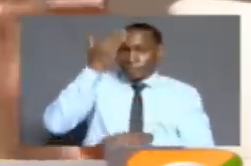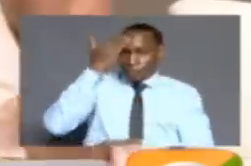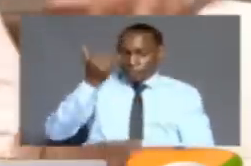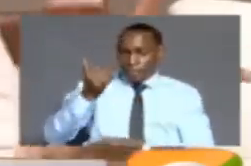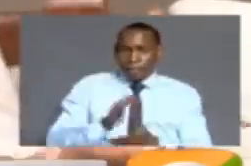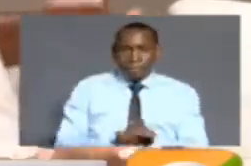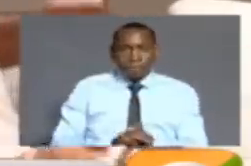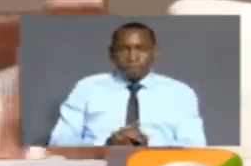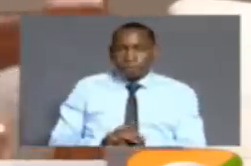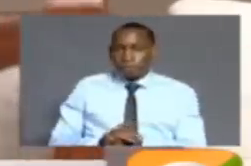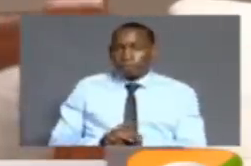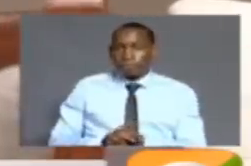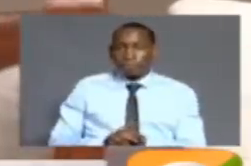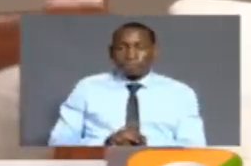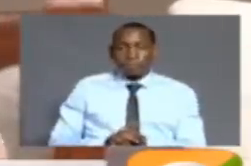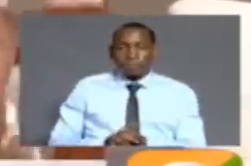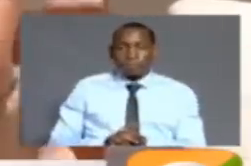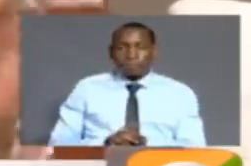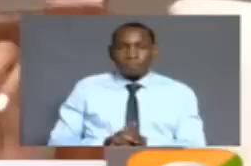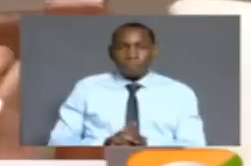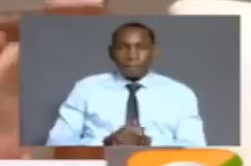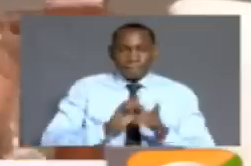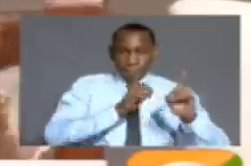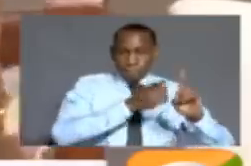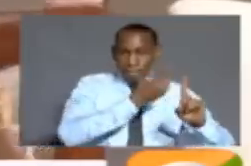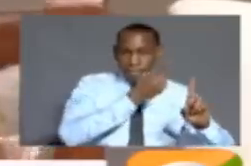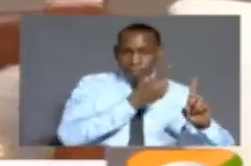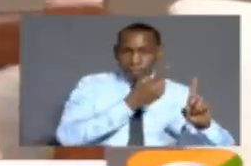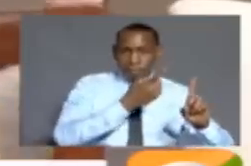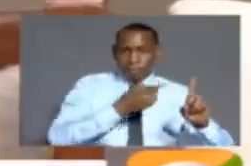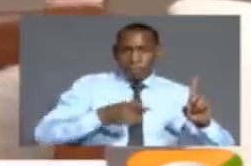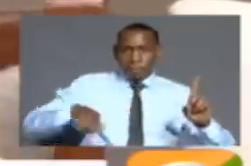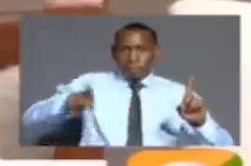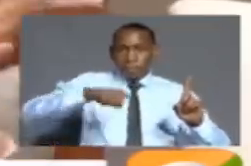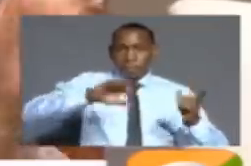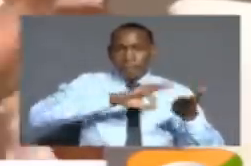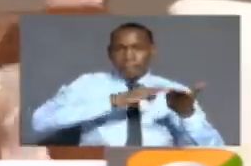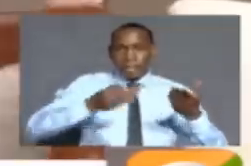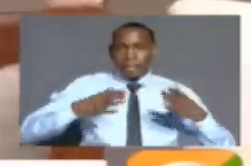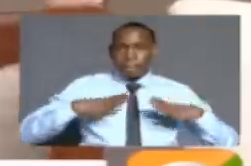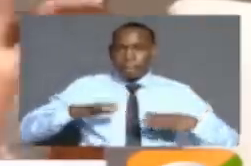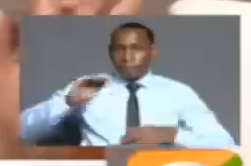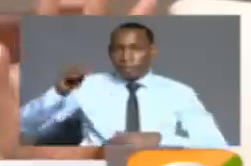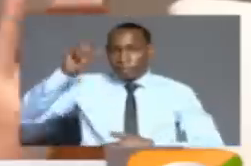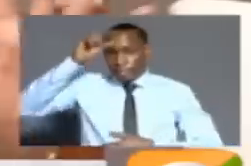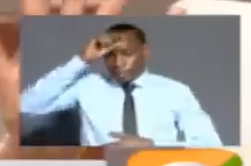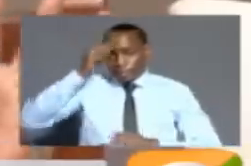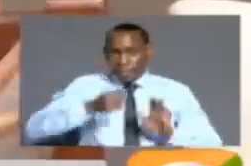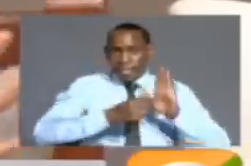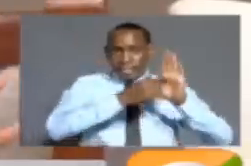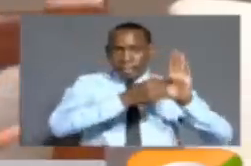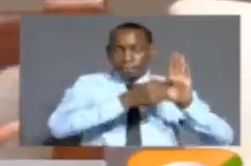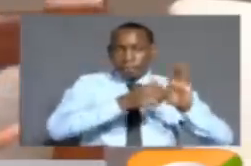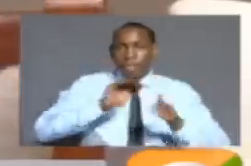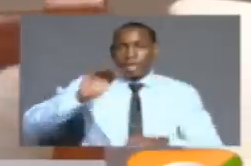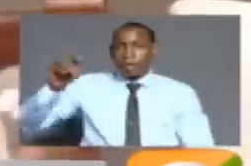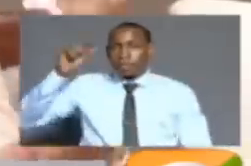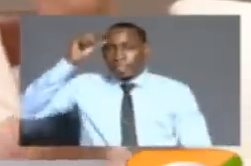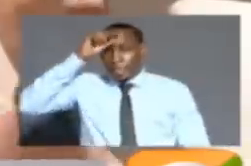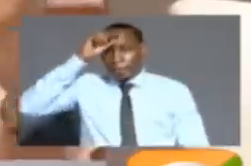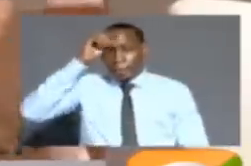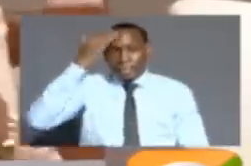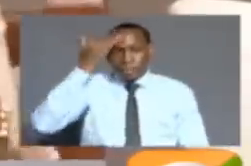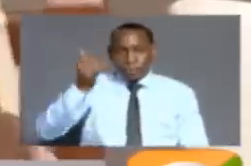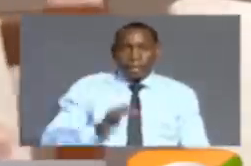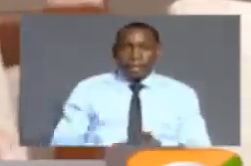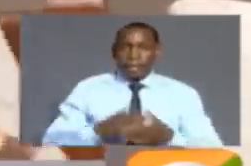stupid. No. First, we have failed them as government, county governments, for example. I'm just talking here about county governments.